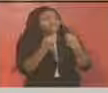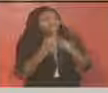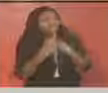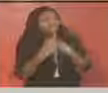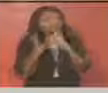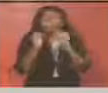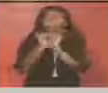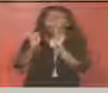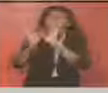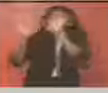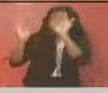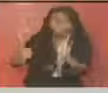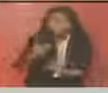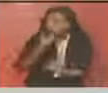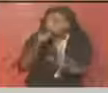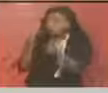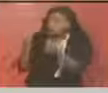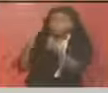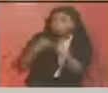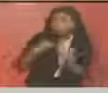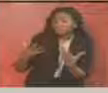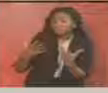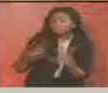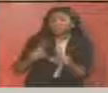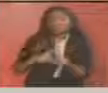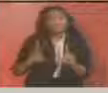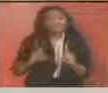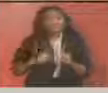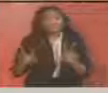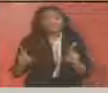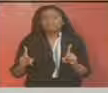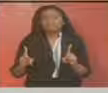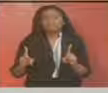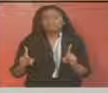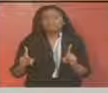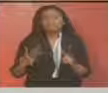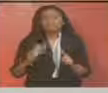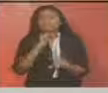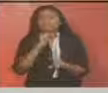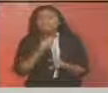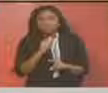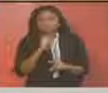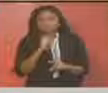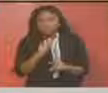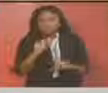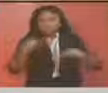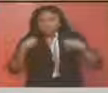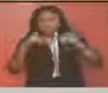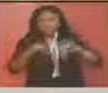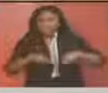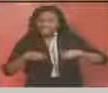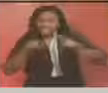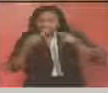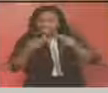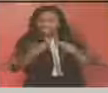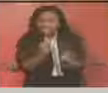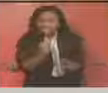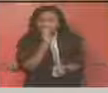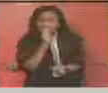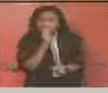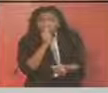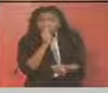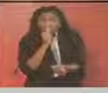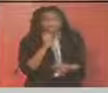have all told us they are not selling vaccines to third parties or private entities. They are only dealing